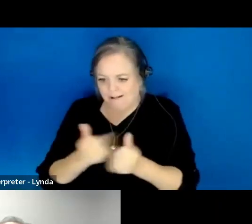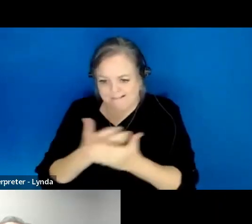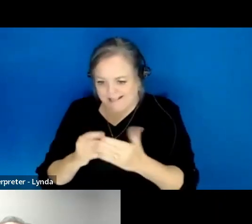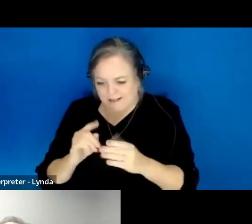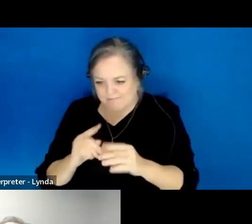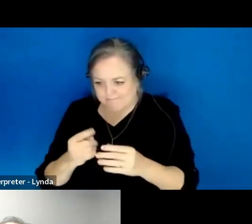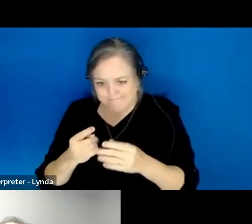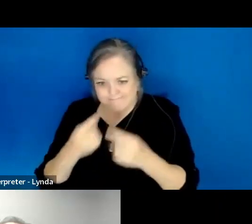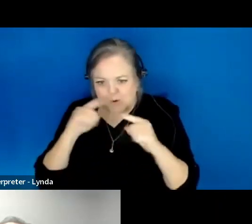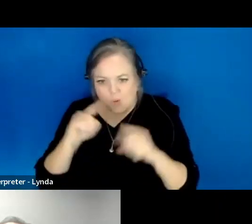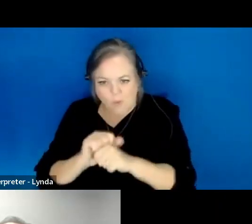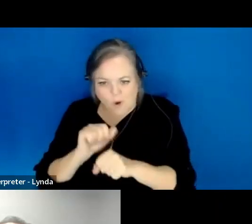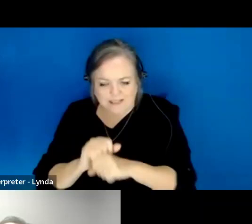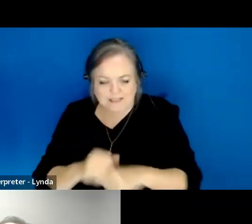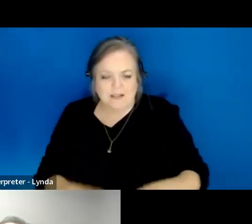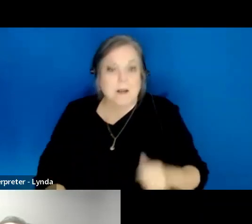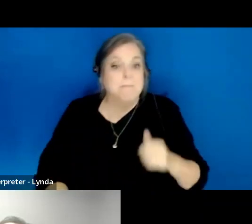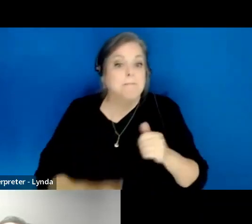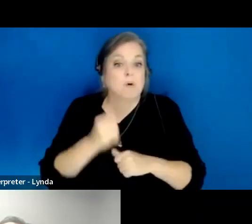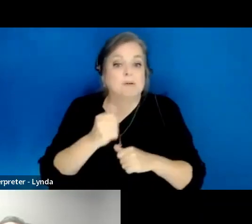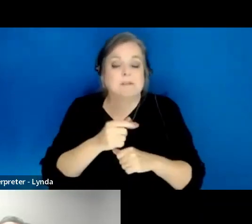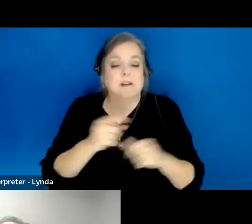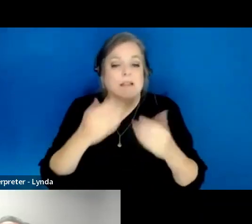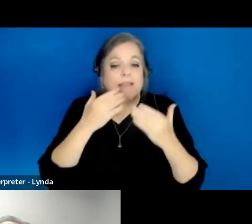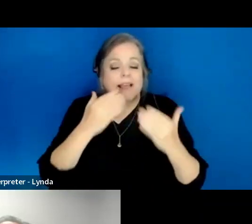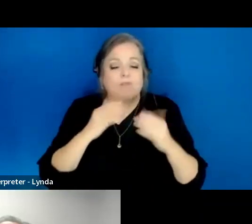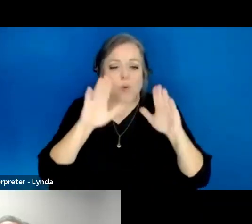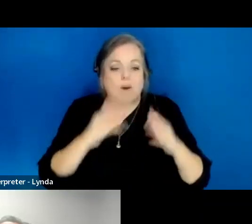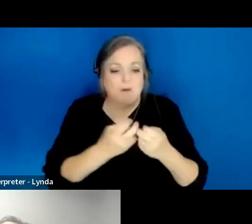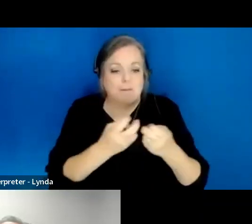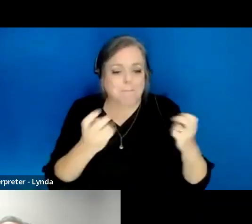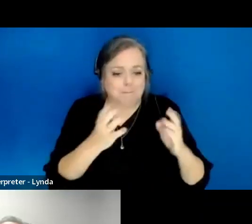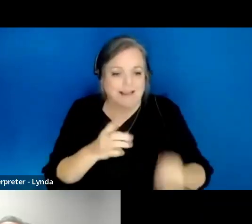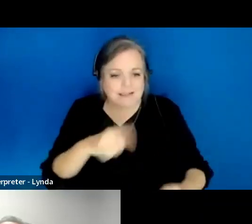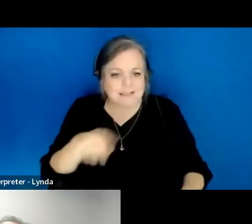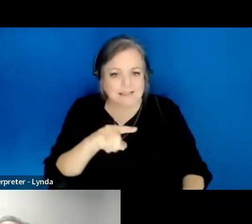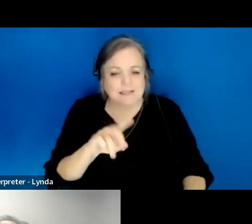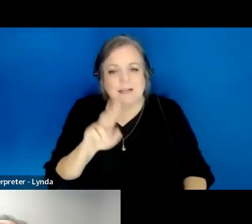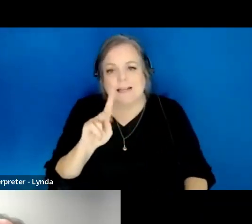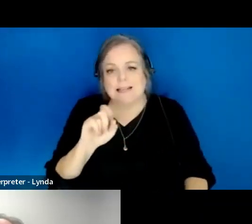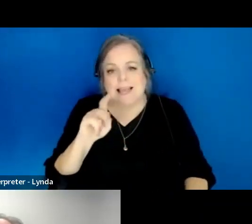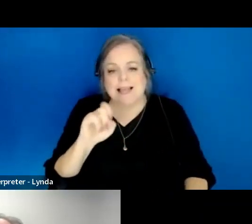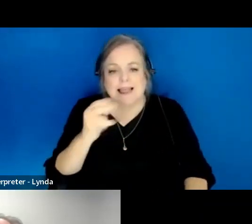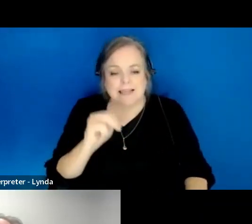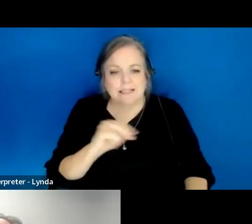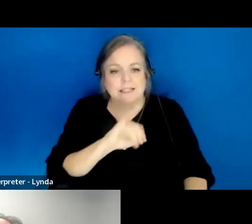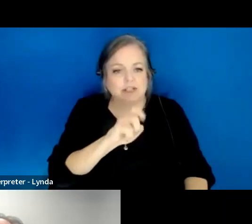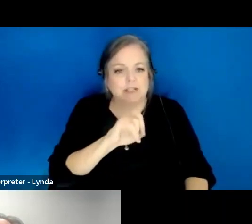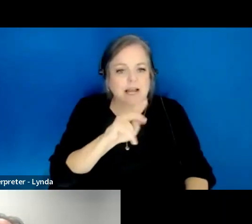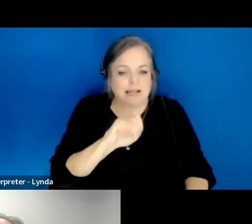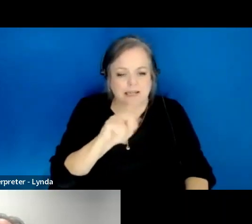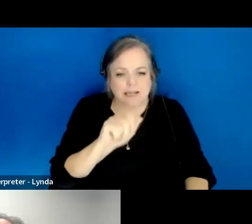you. And most of all, thank you, our wonderful panelists. Caitlin, Jetelina, fabulous. Thank you